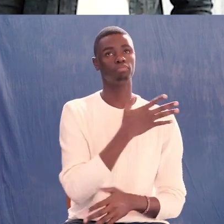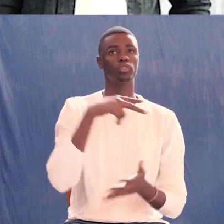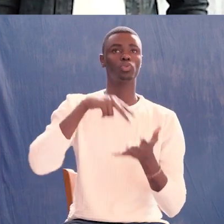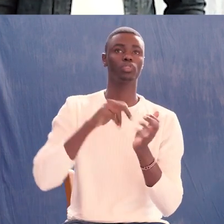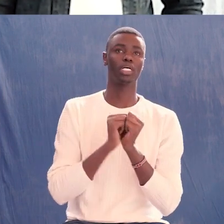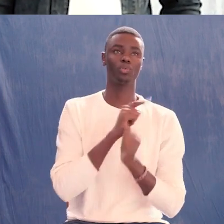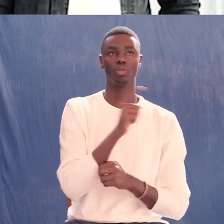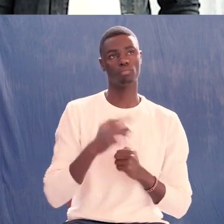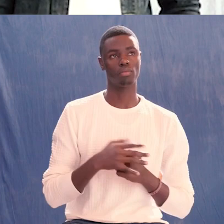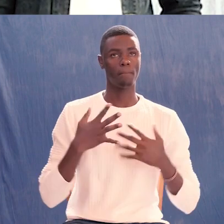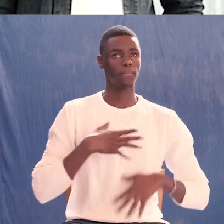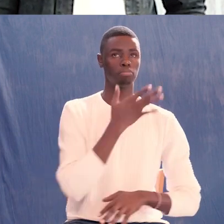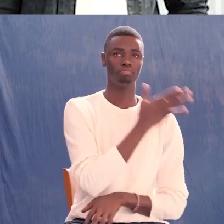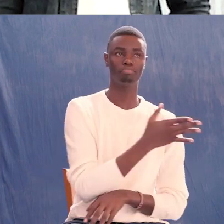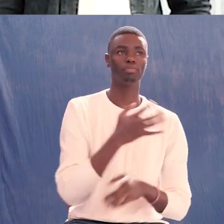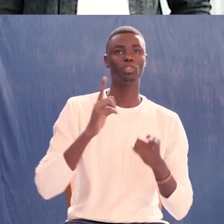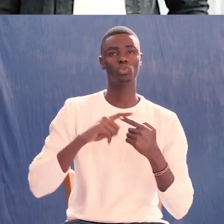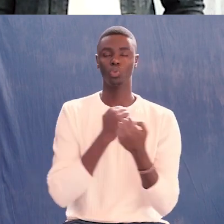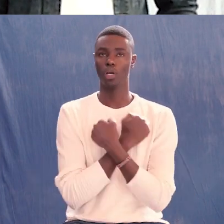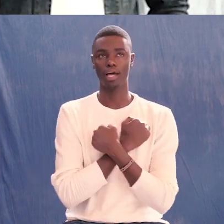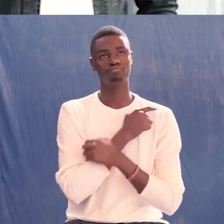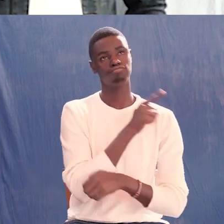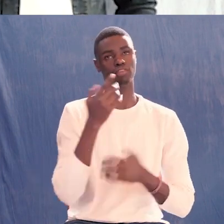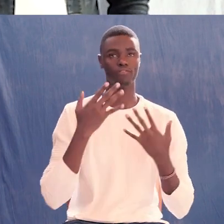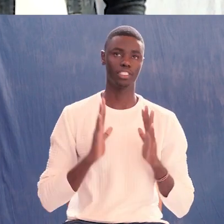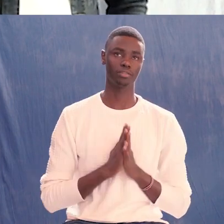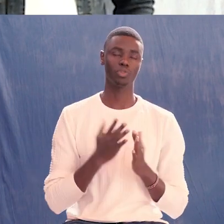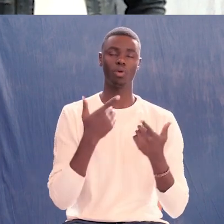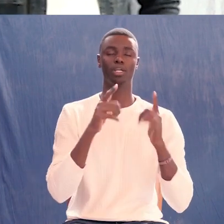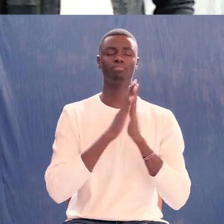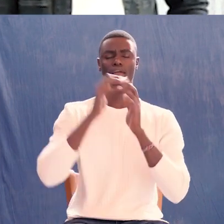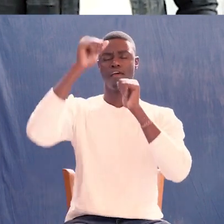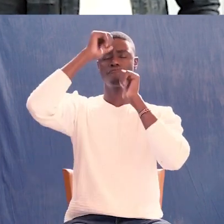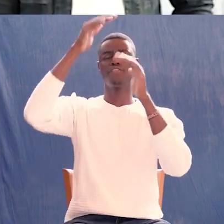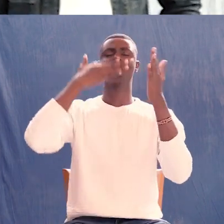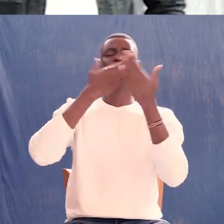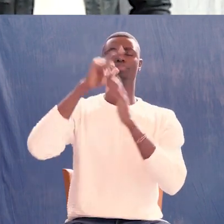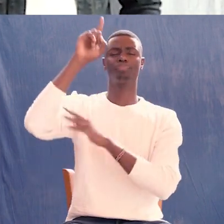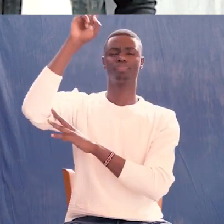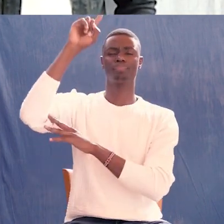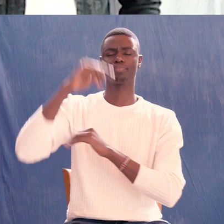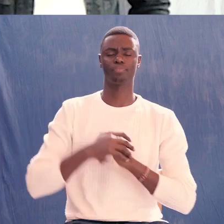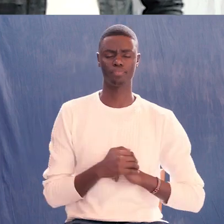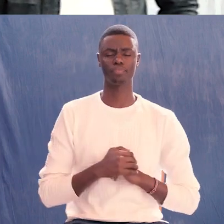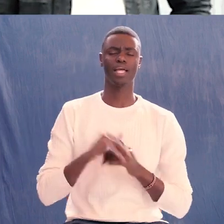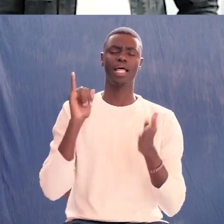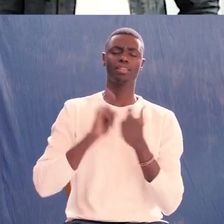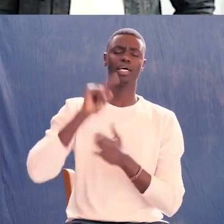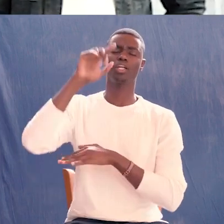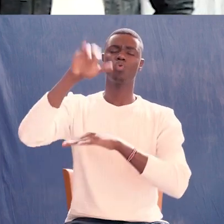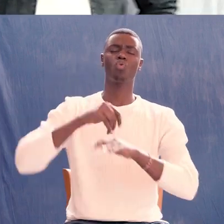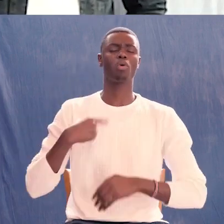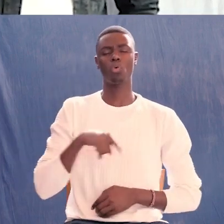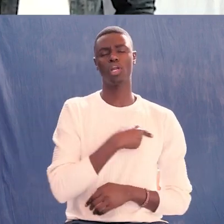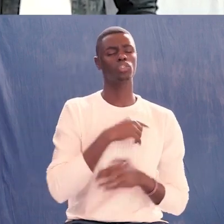with you, people here to just love on you. So let's pray. Father, we thank you that you have called us to be a